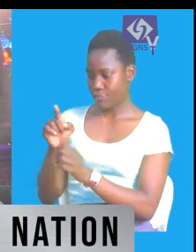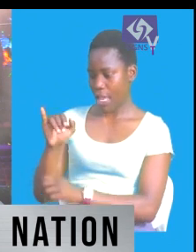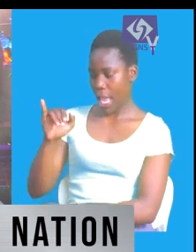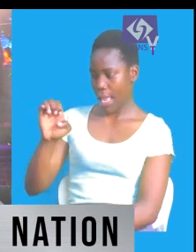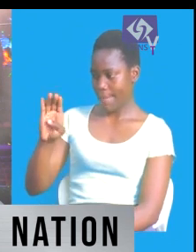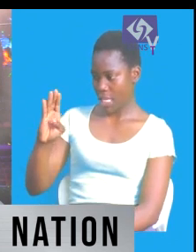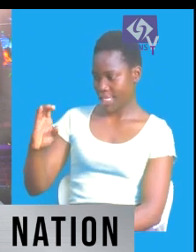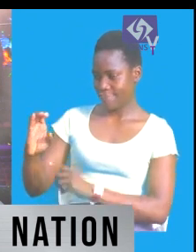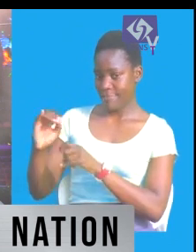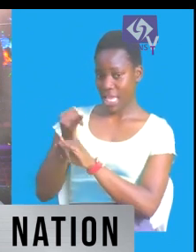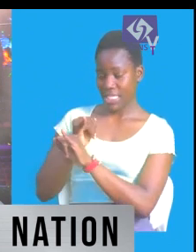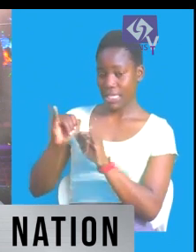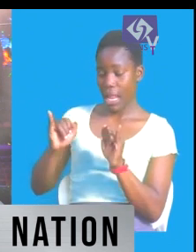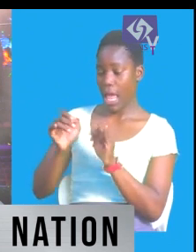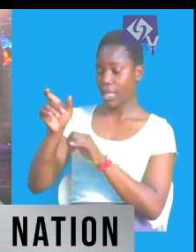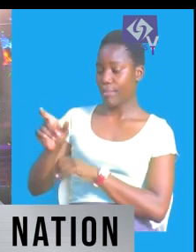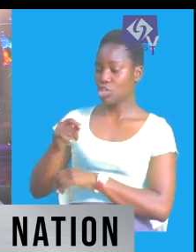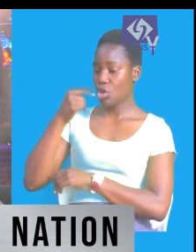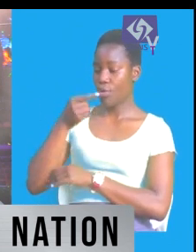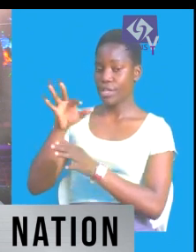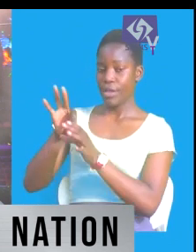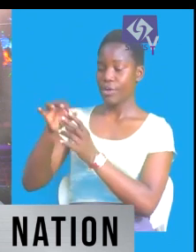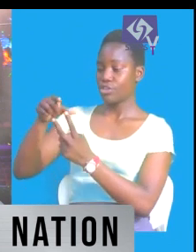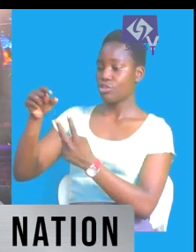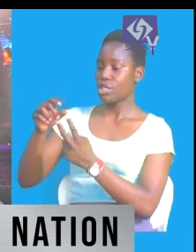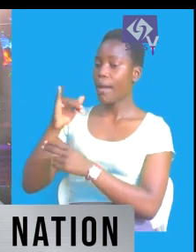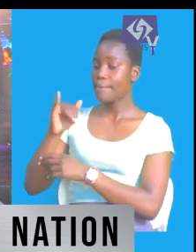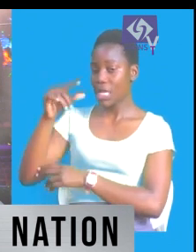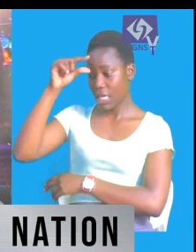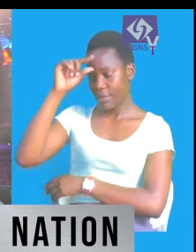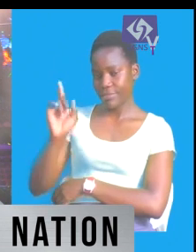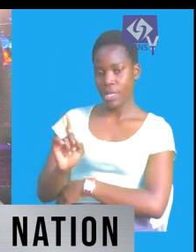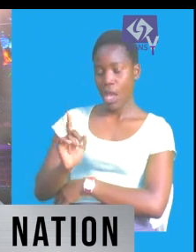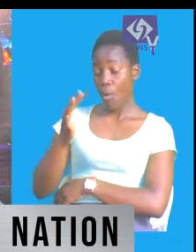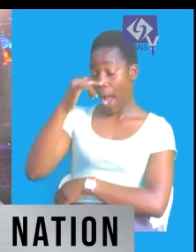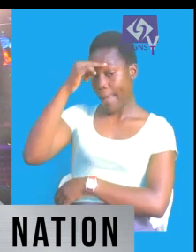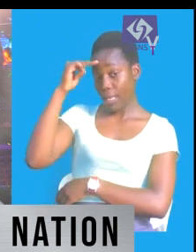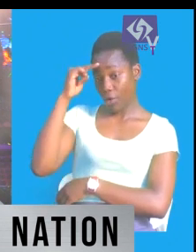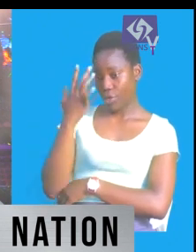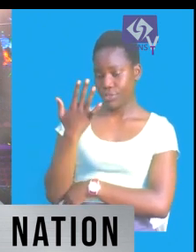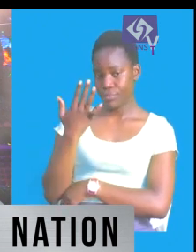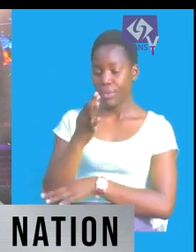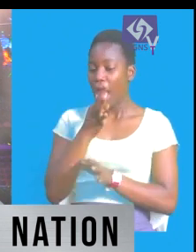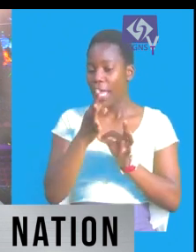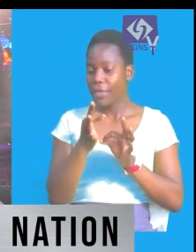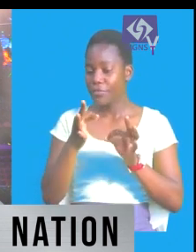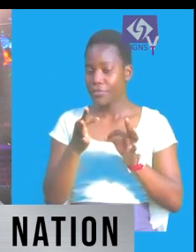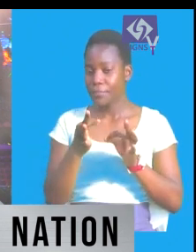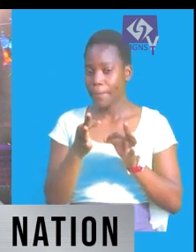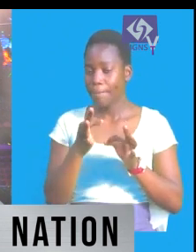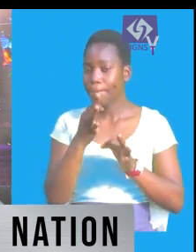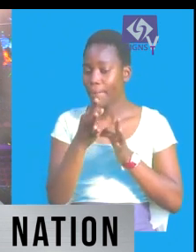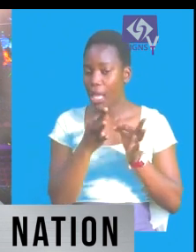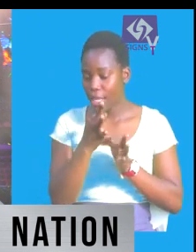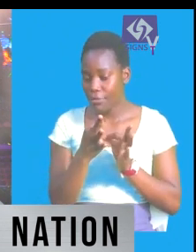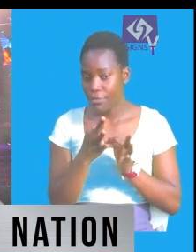whoever is vetting should not also be chosen by the government. Because, of course, Jonah, if I